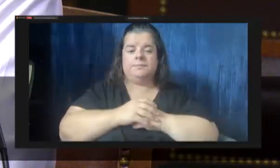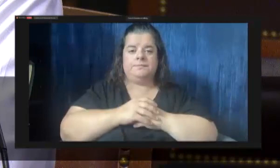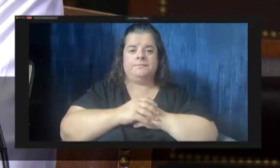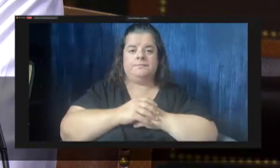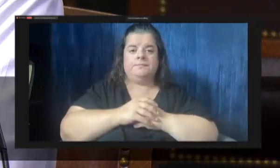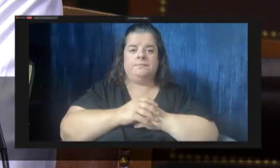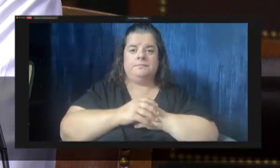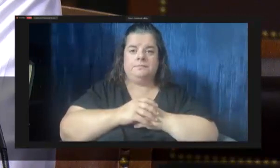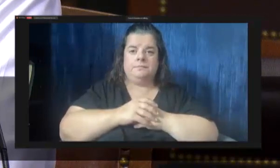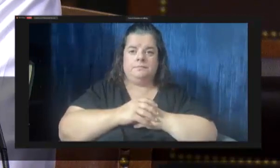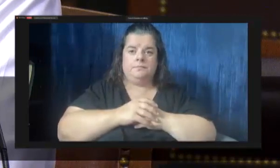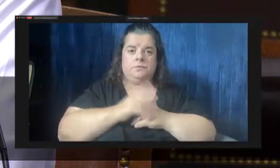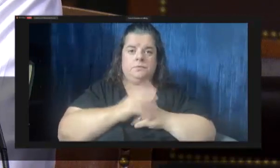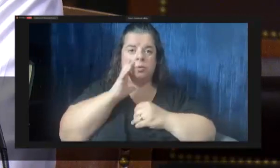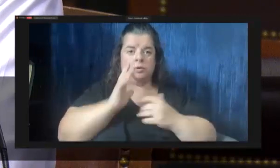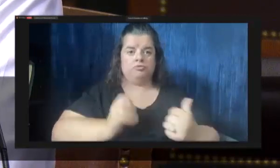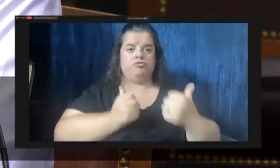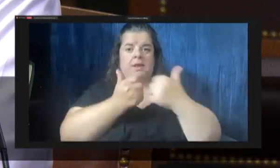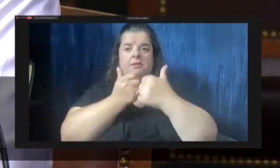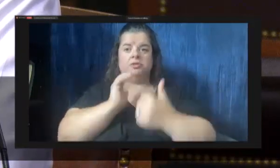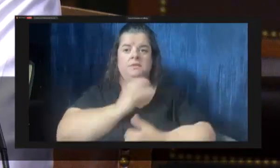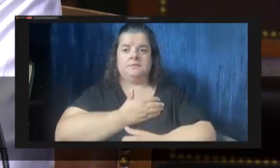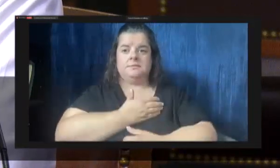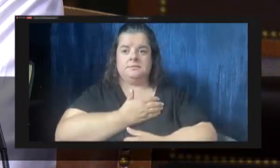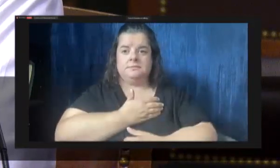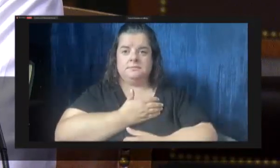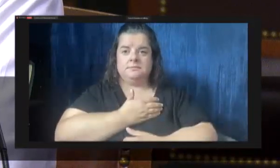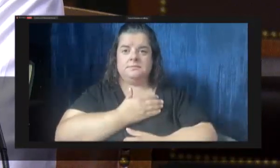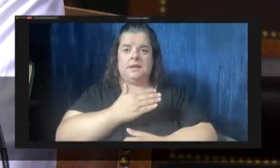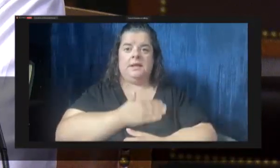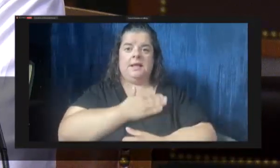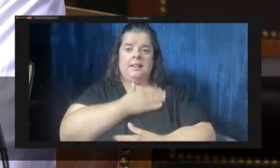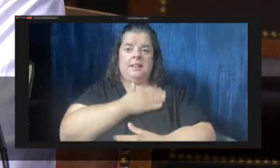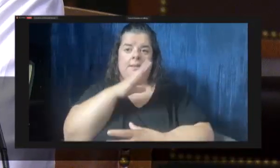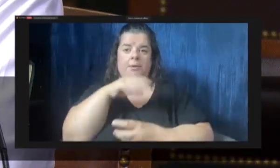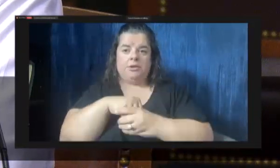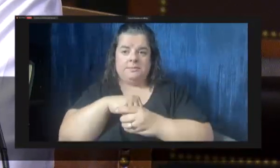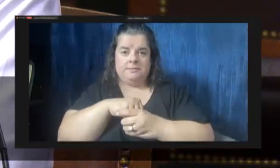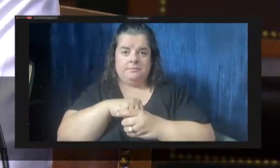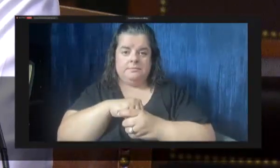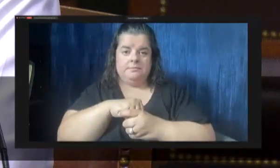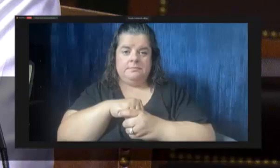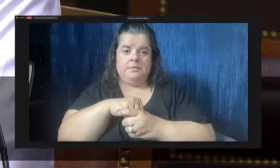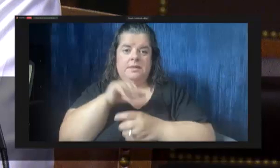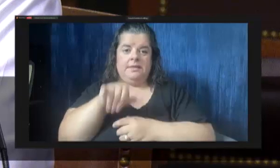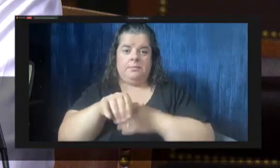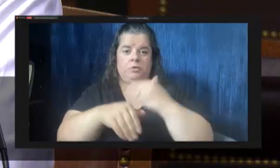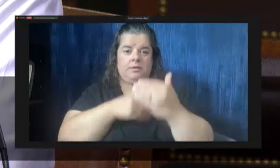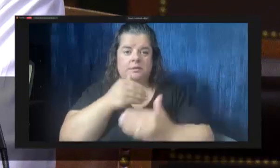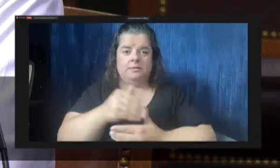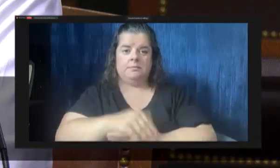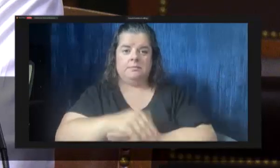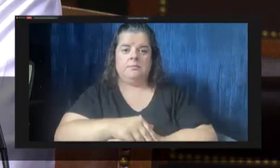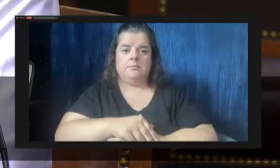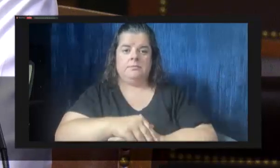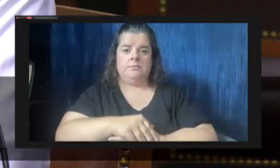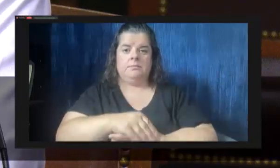I will challenge us and gladly participate in that process if we wish to do so.